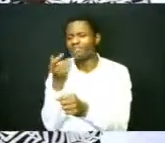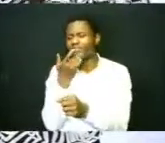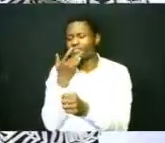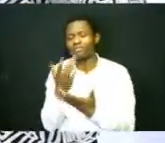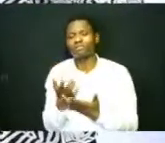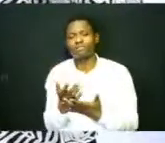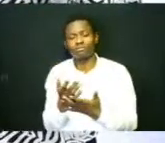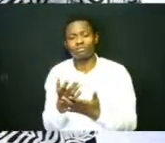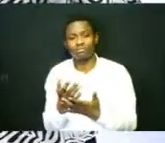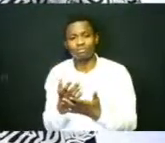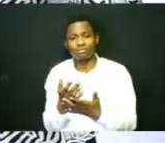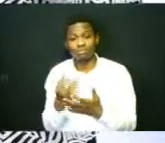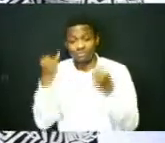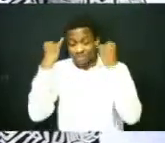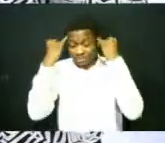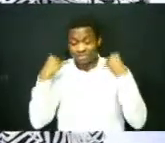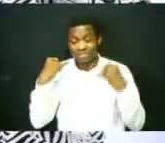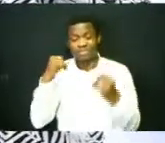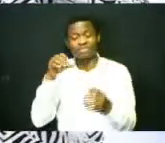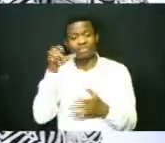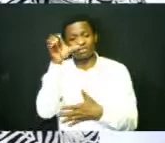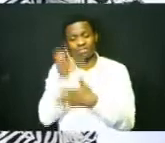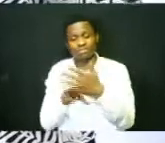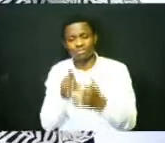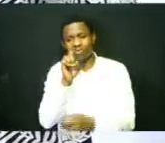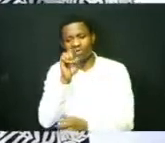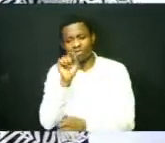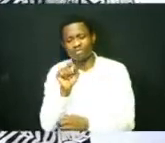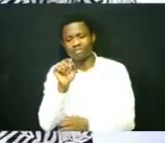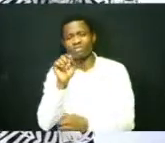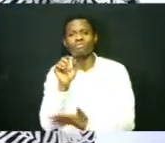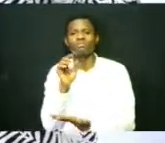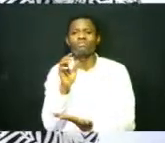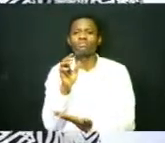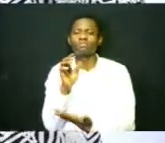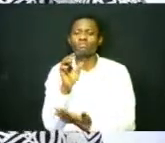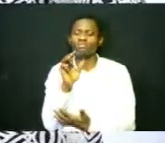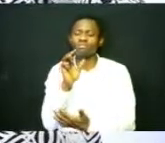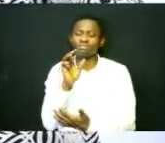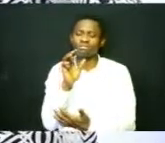talks about Adonijah or Adonibezek.